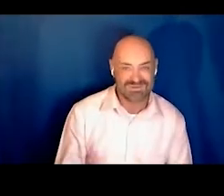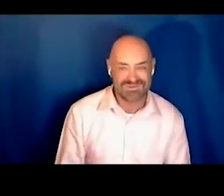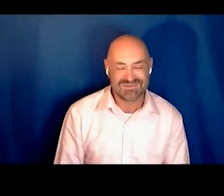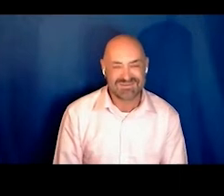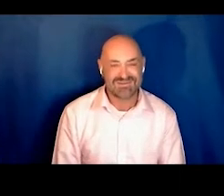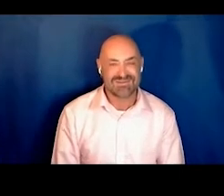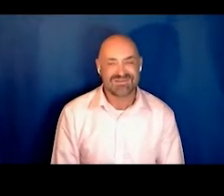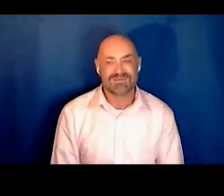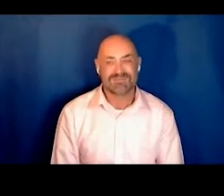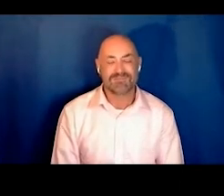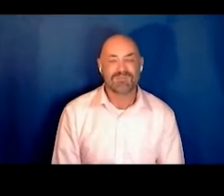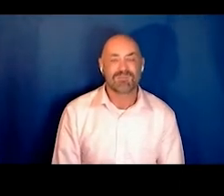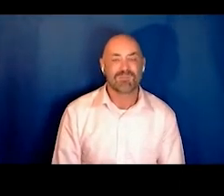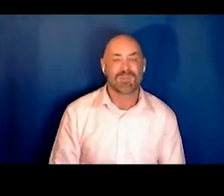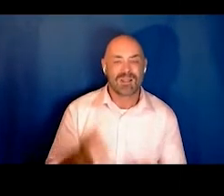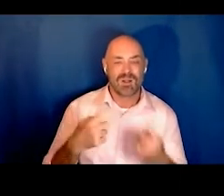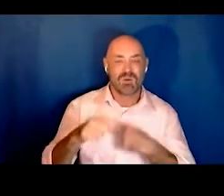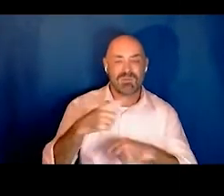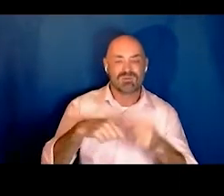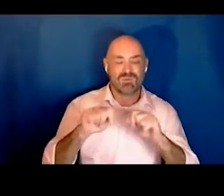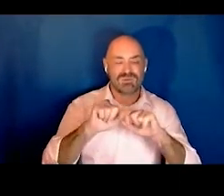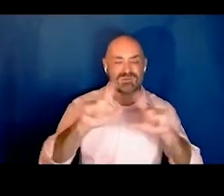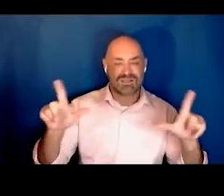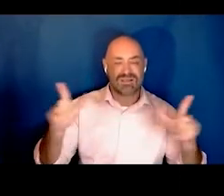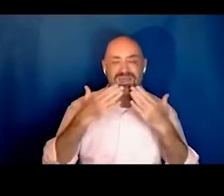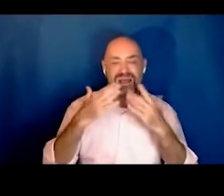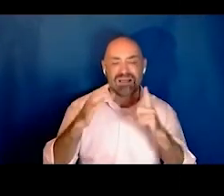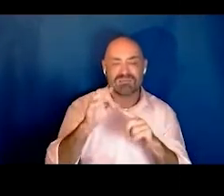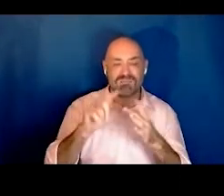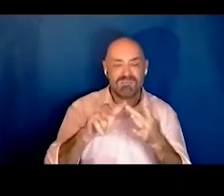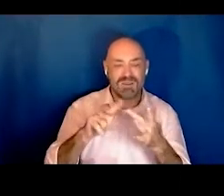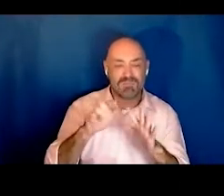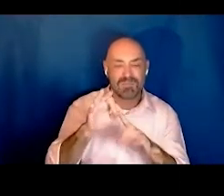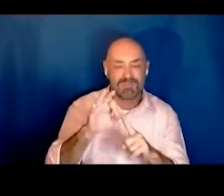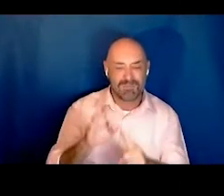So if we go back to the slides, and thank you very much, Pip.